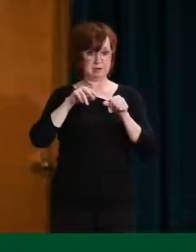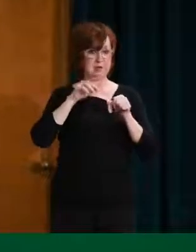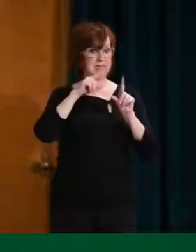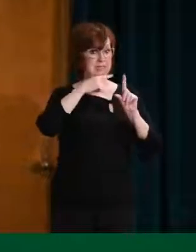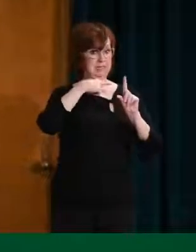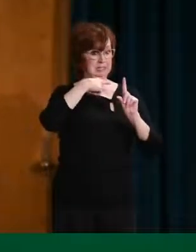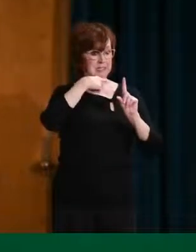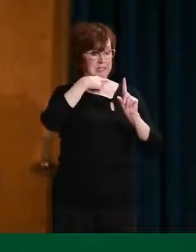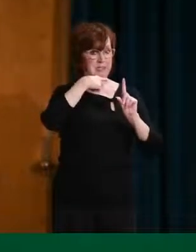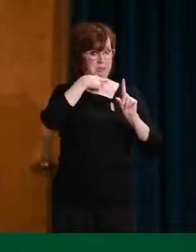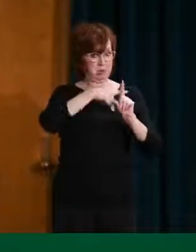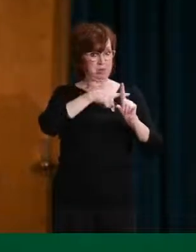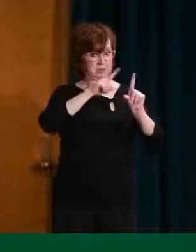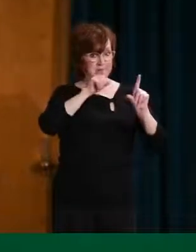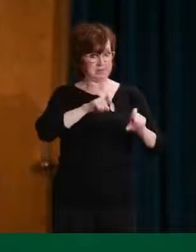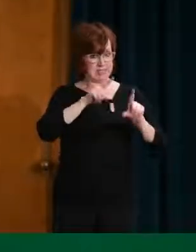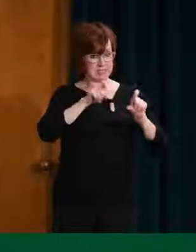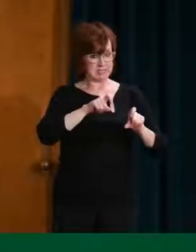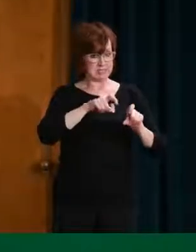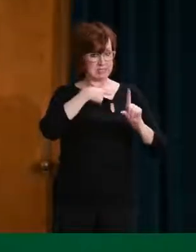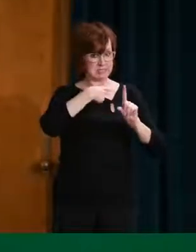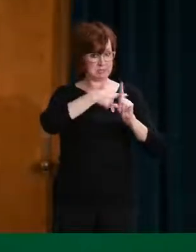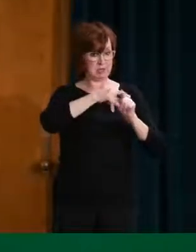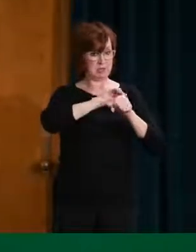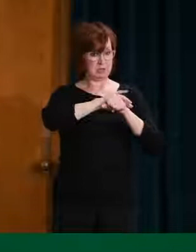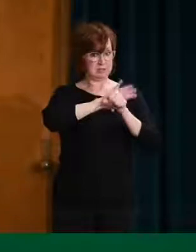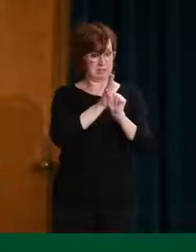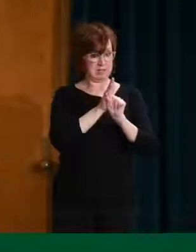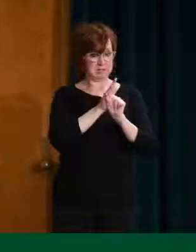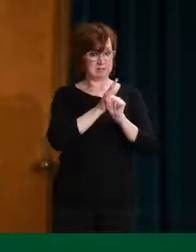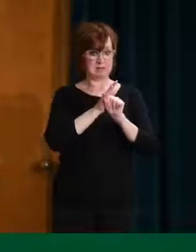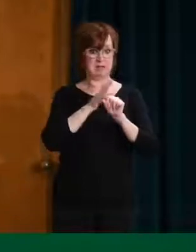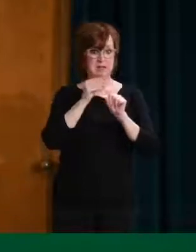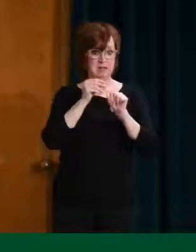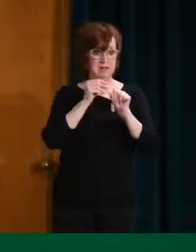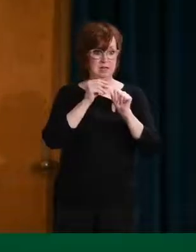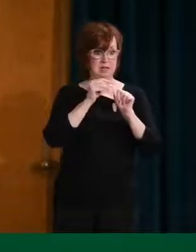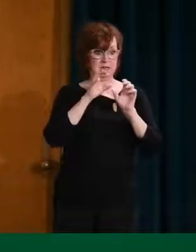guys looking to track who that person came in contact with?